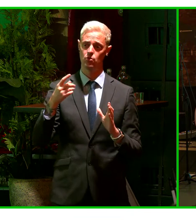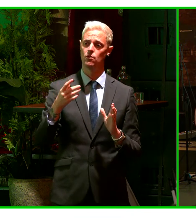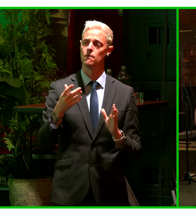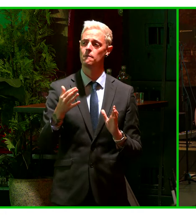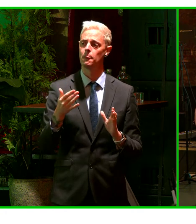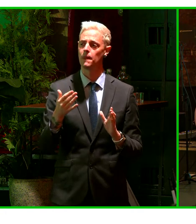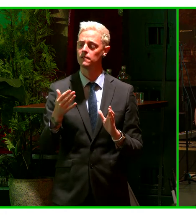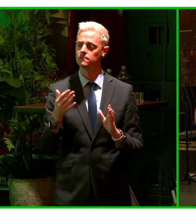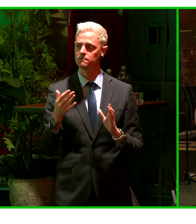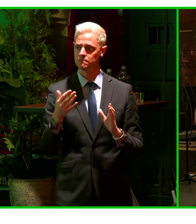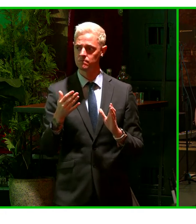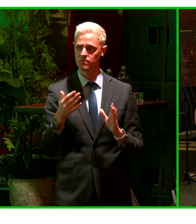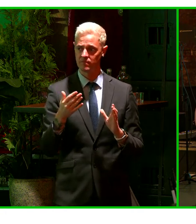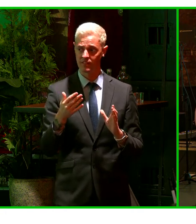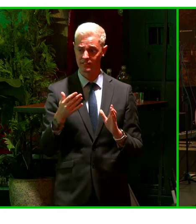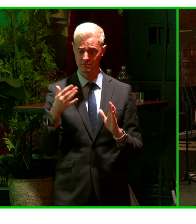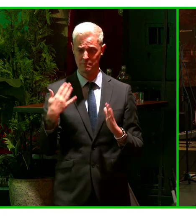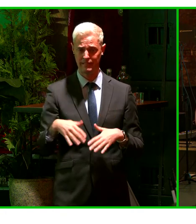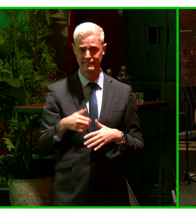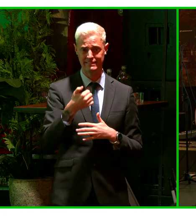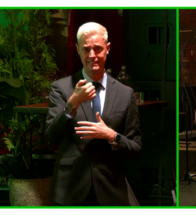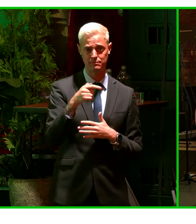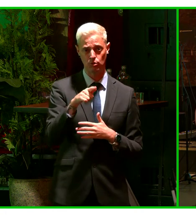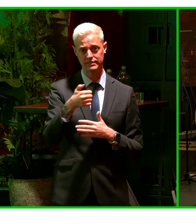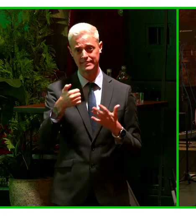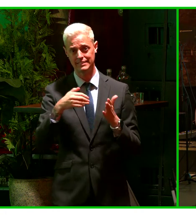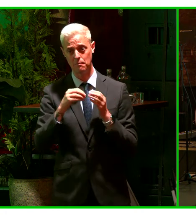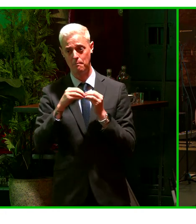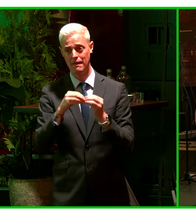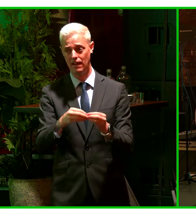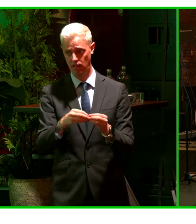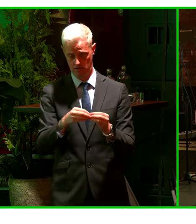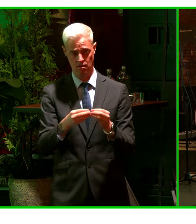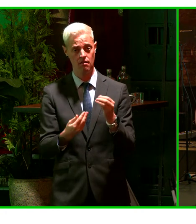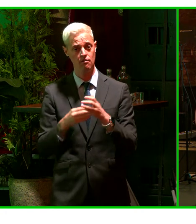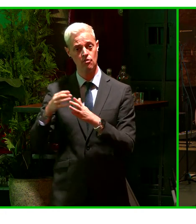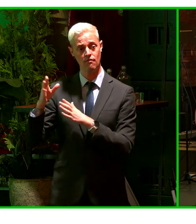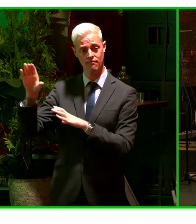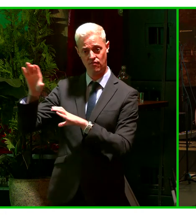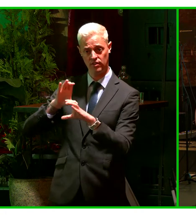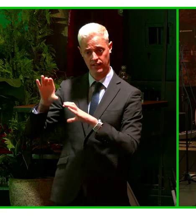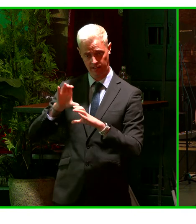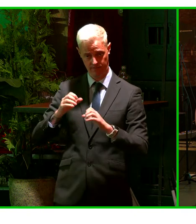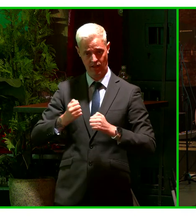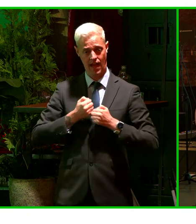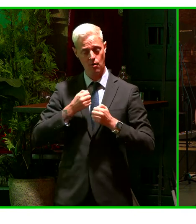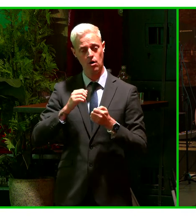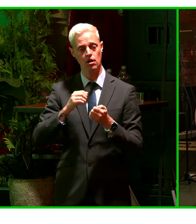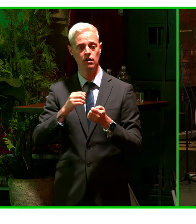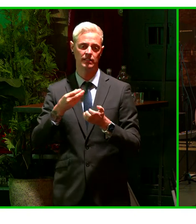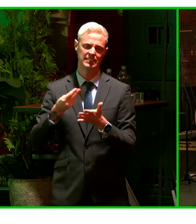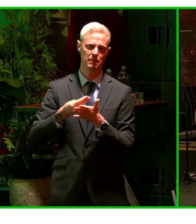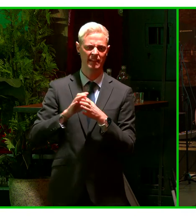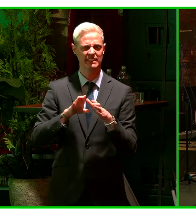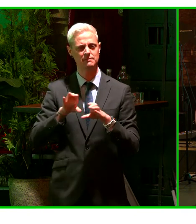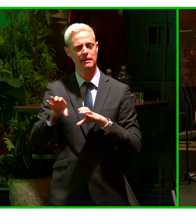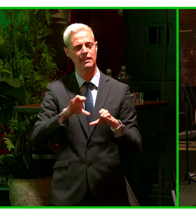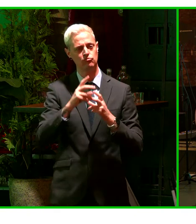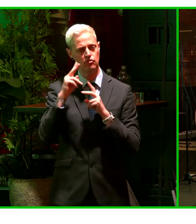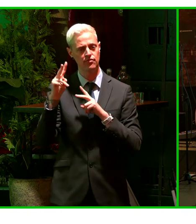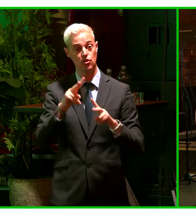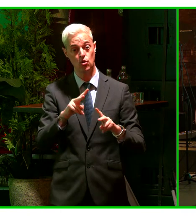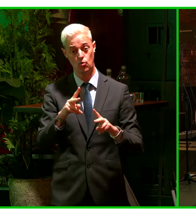aspect, we've allocated 6.6 billion of new funding in the spending review last week for a